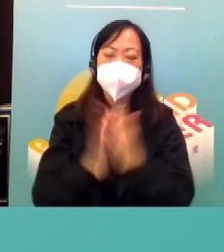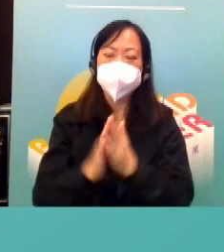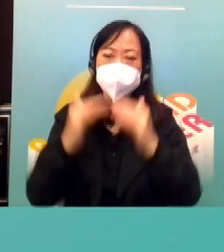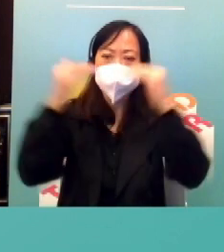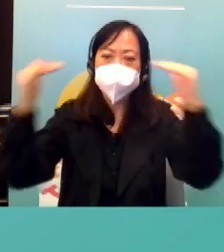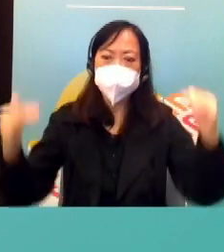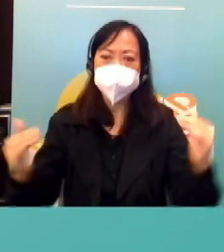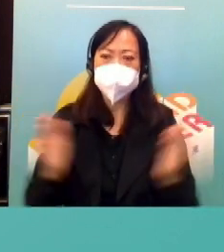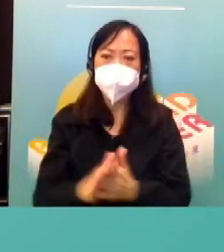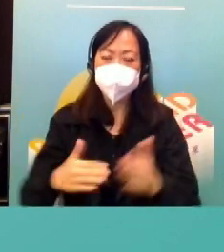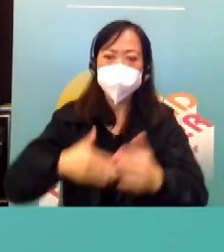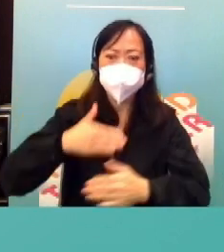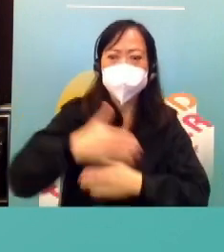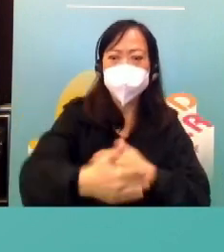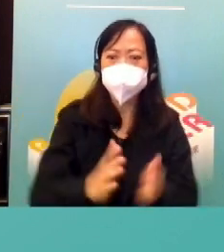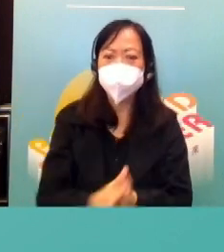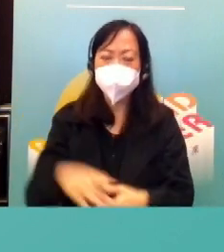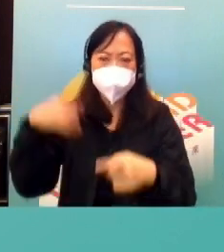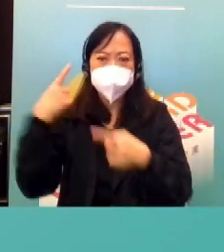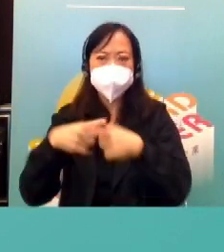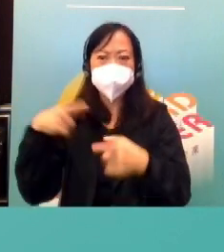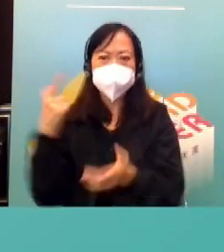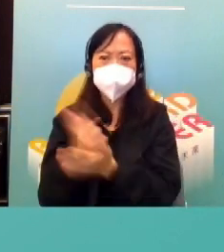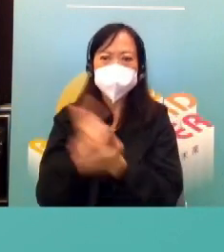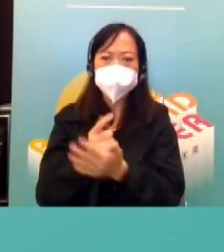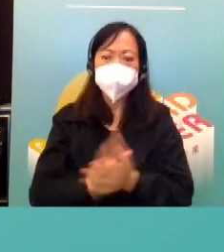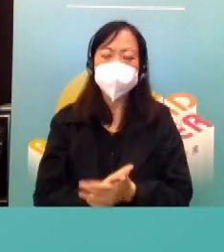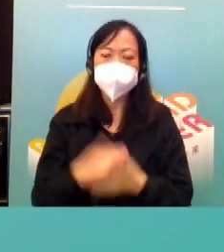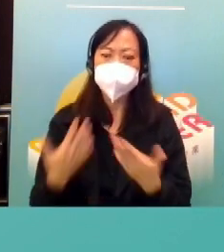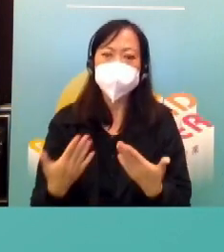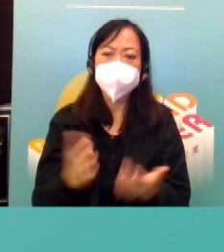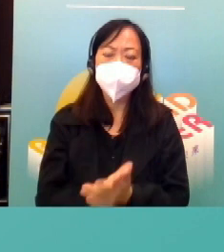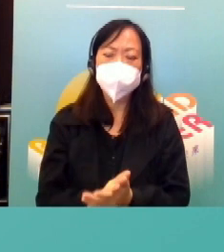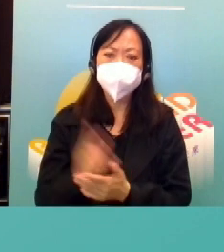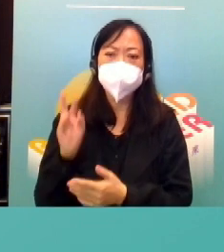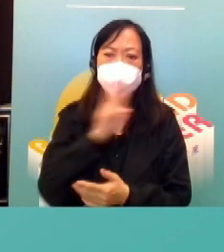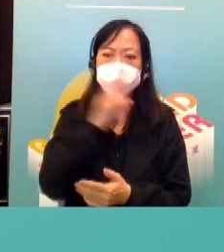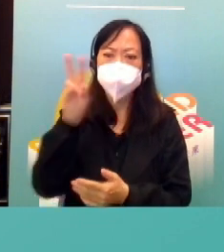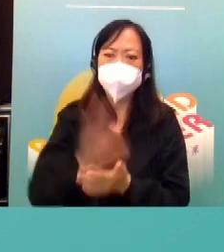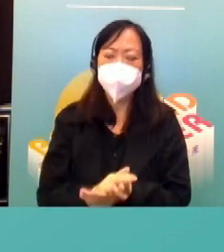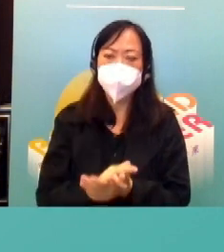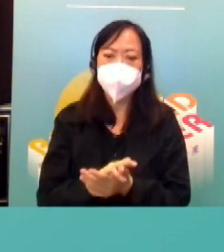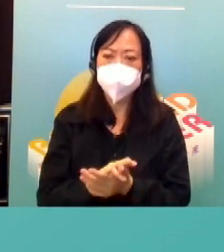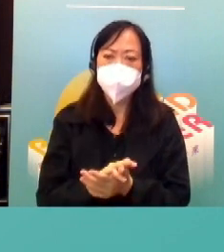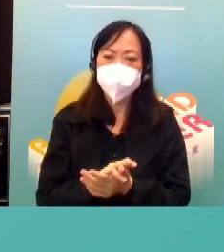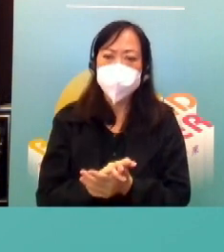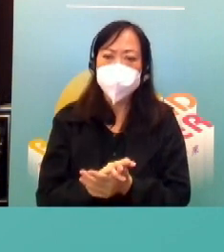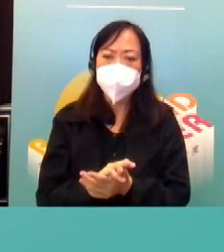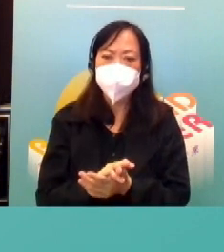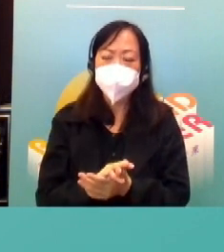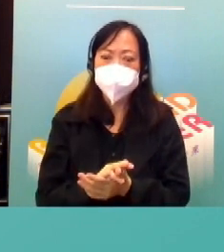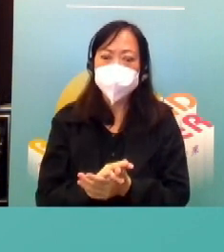about. How we then look to deploy capitals really comes into 3 main verticals that I mentioned earlier: